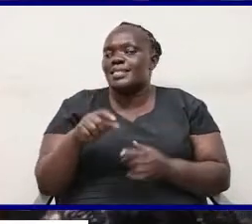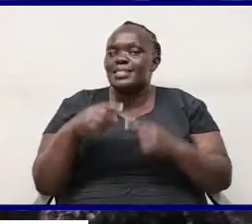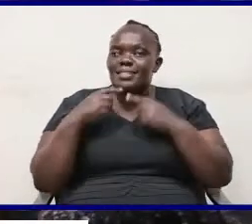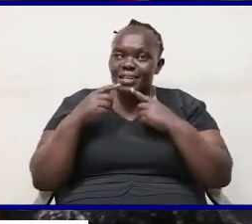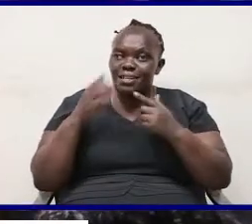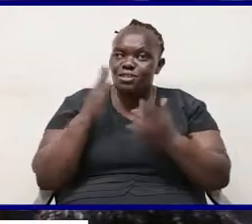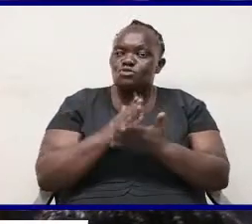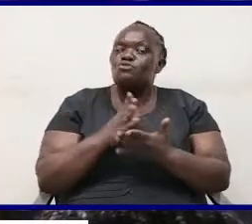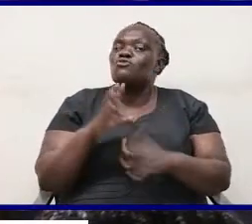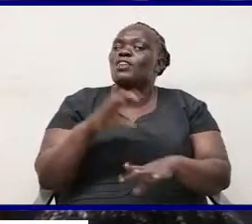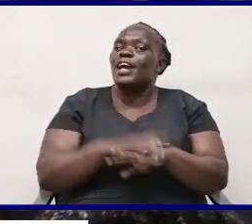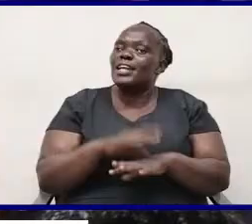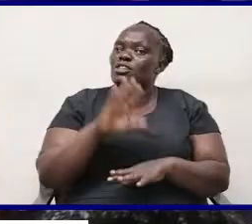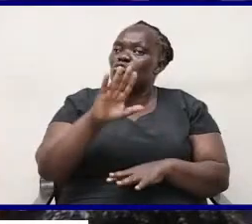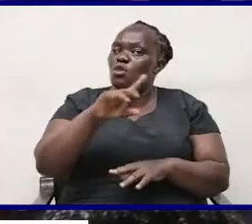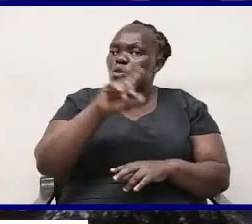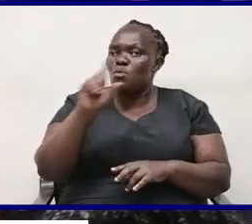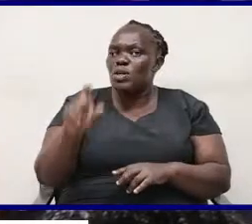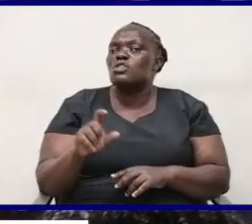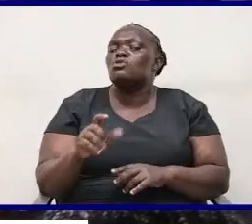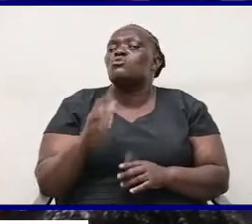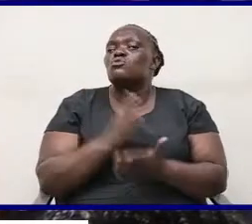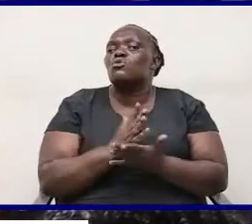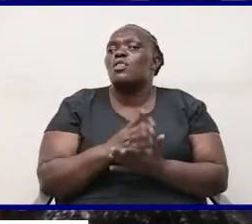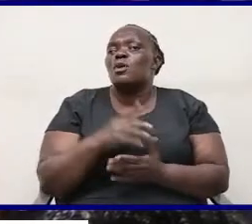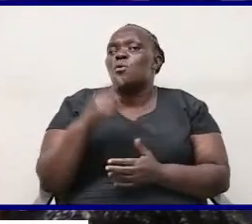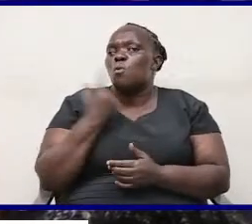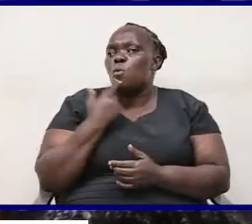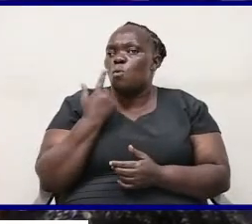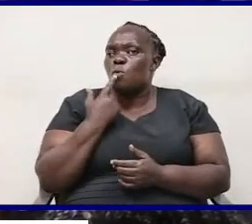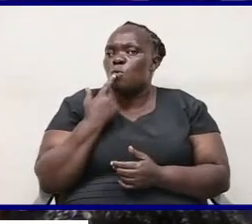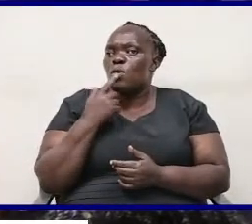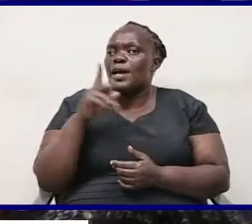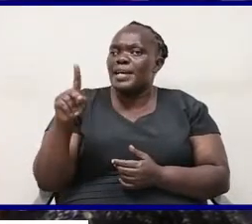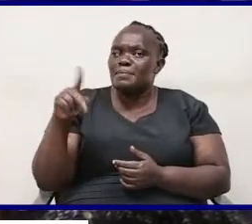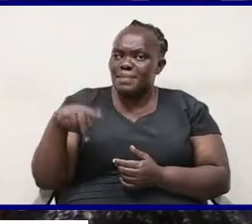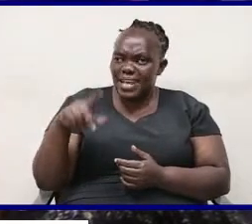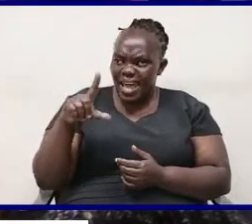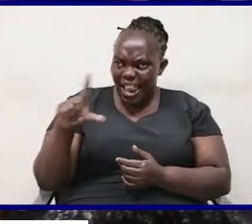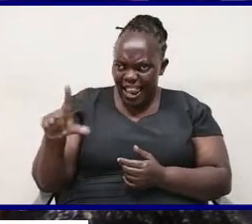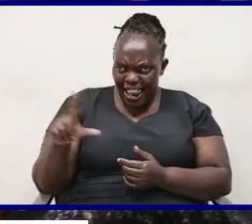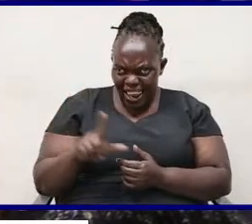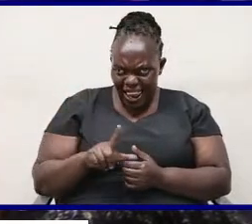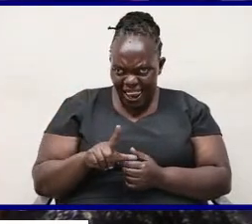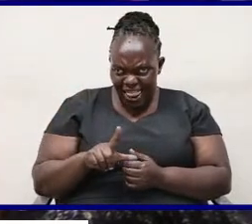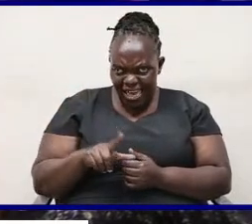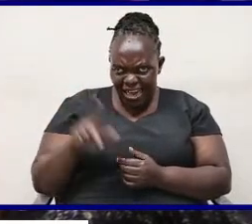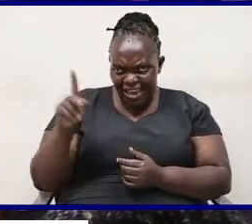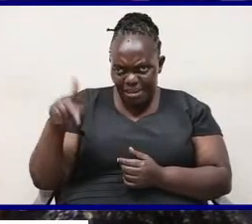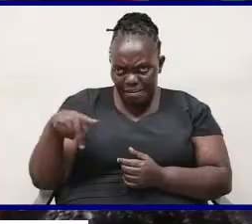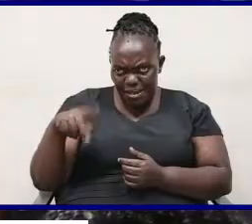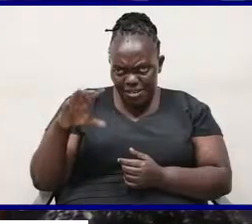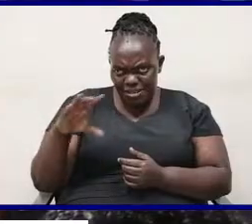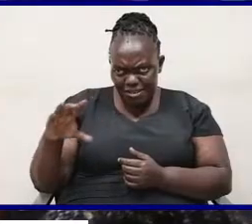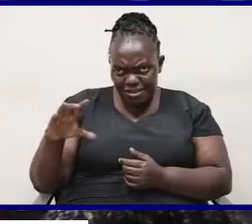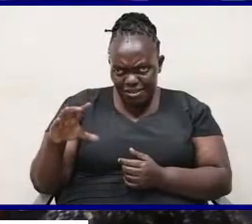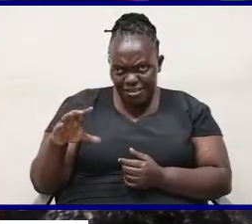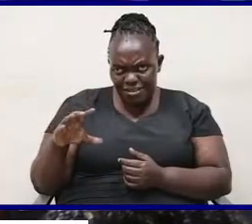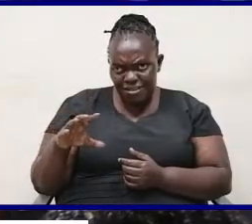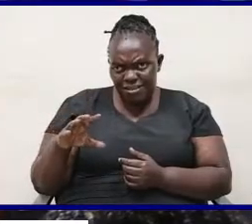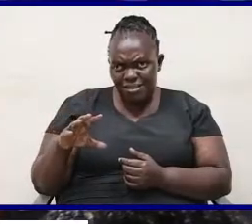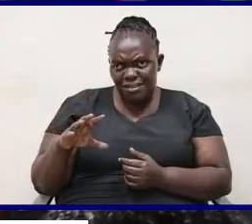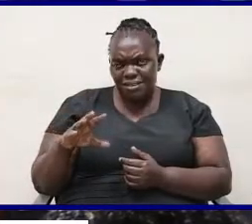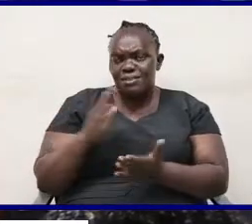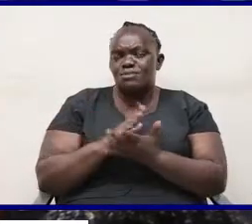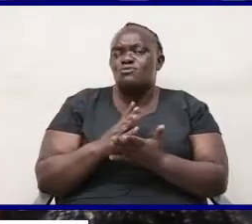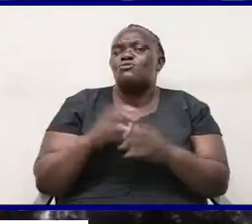confess, I didn't get your question, the one on the KPL, KPC.